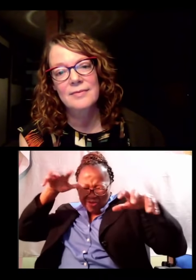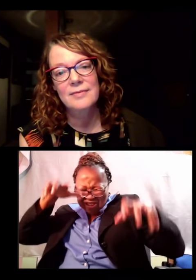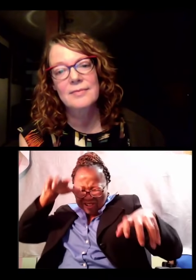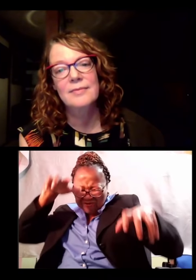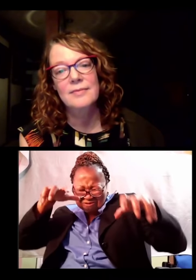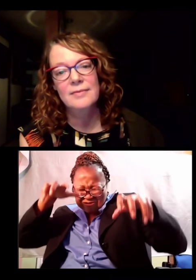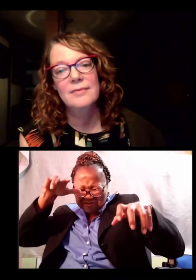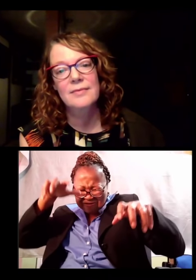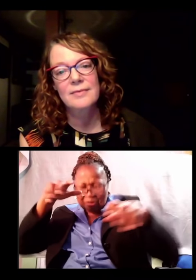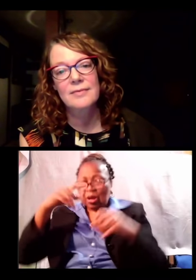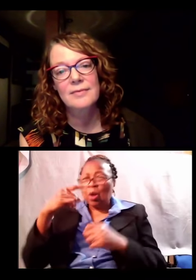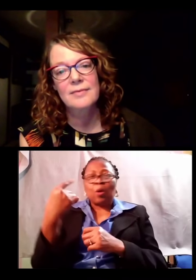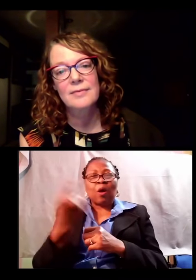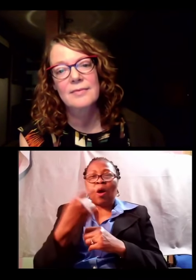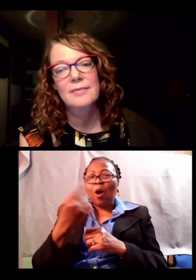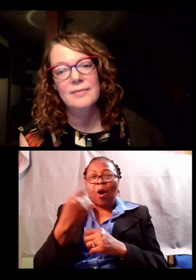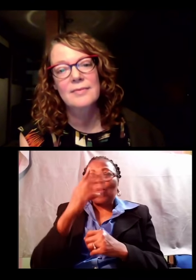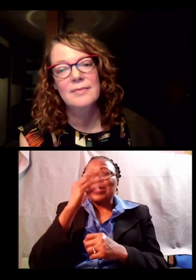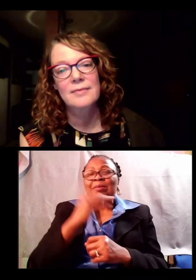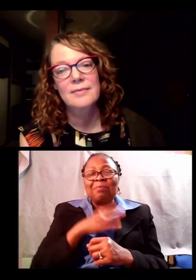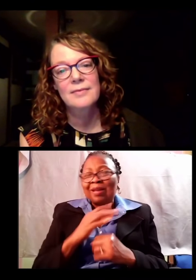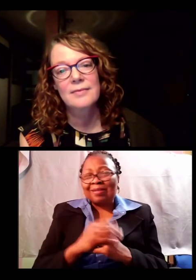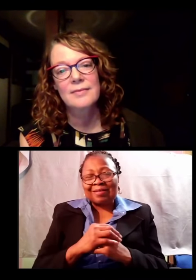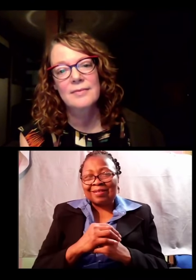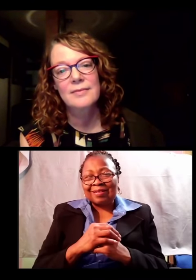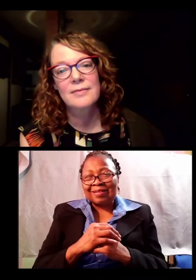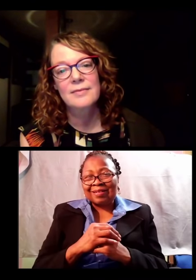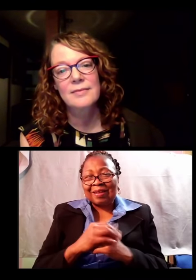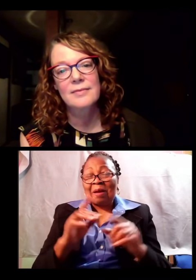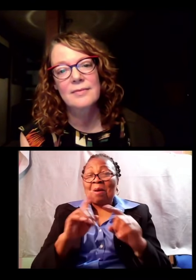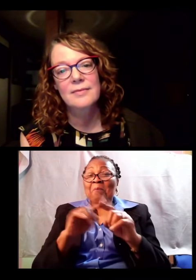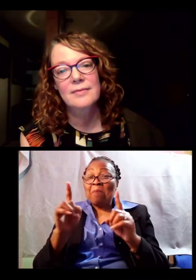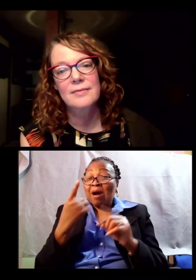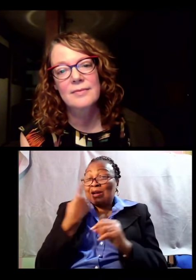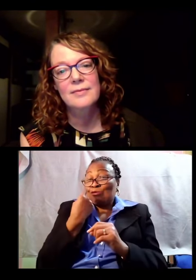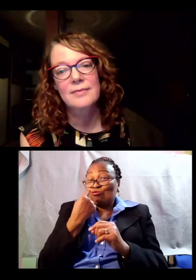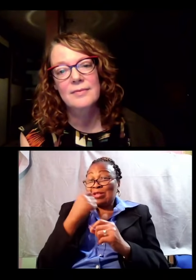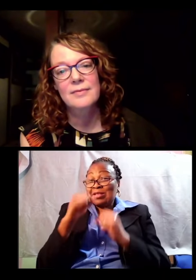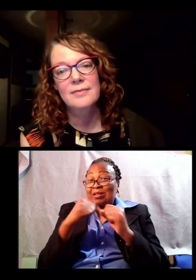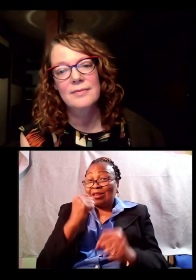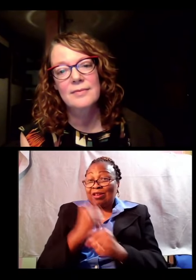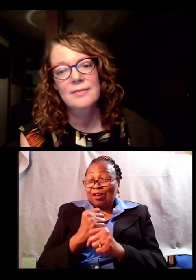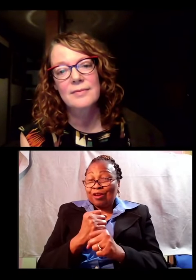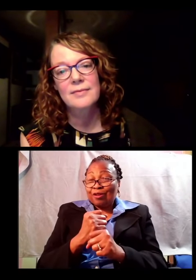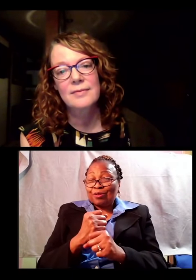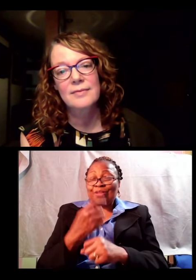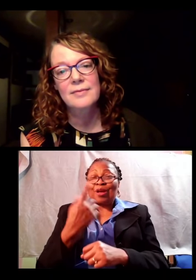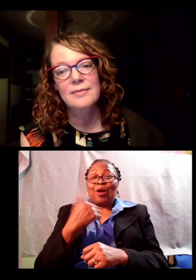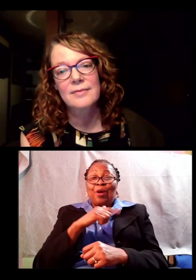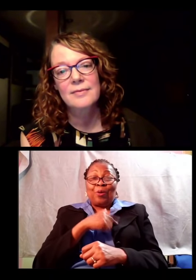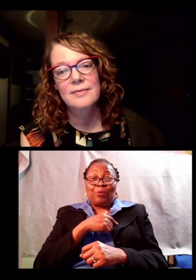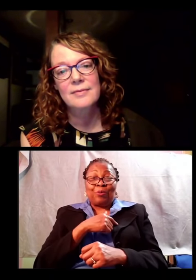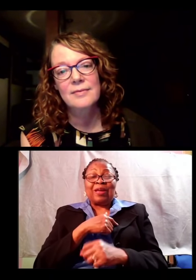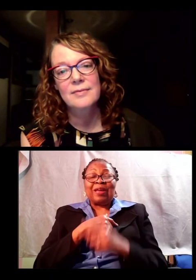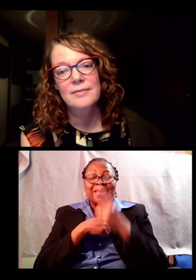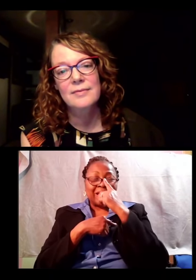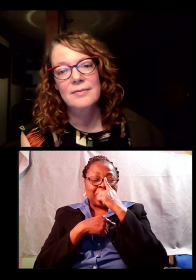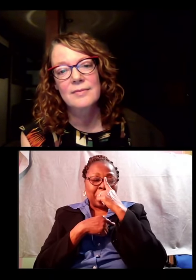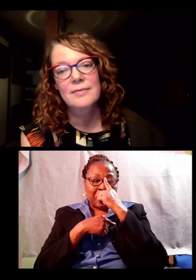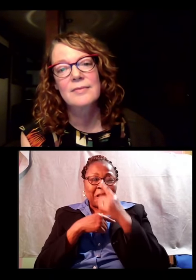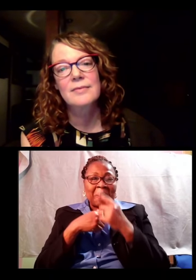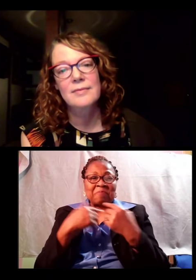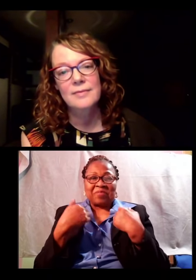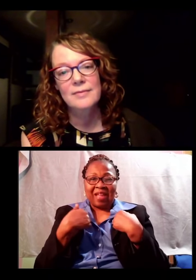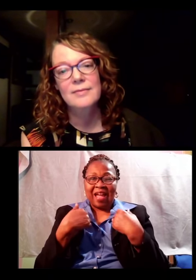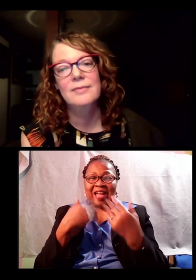the werewolves were always male figures. But in recent years, we have had some